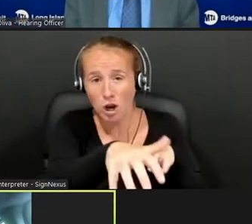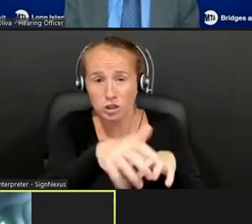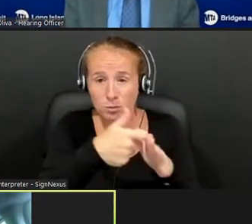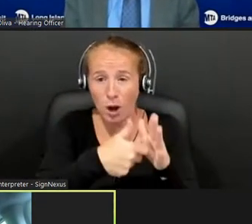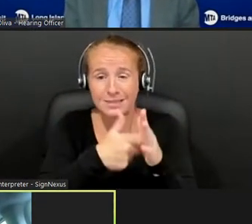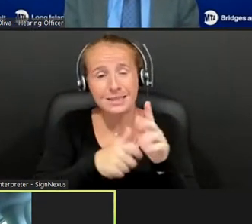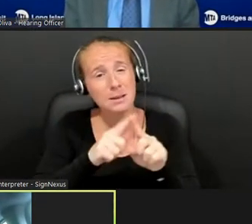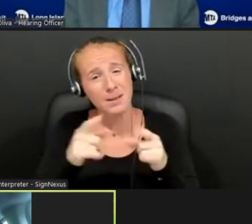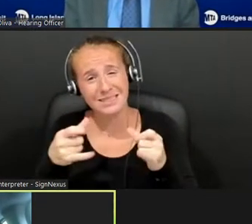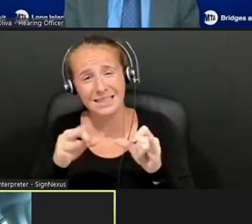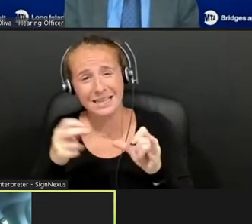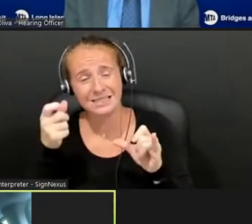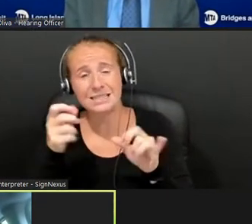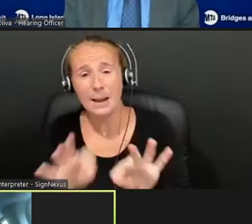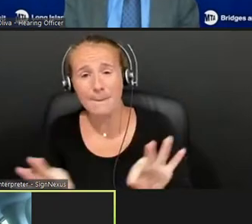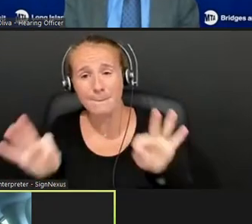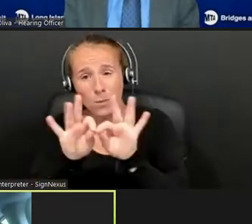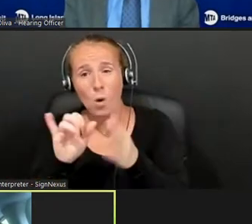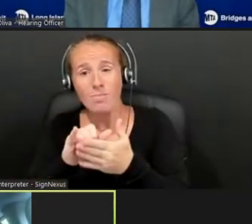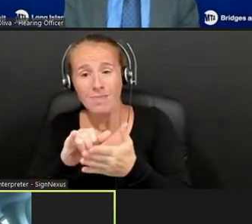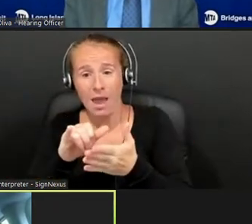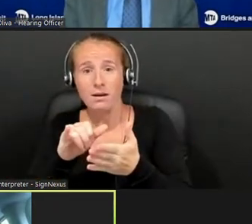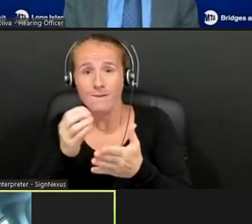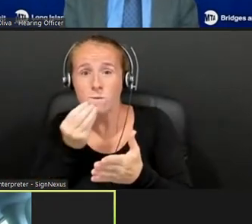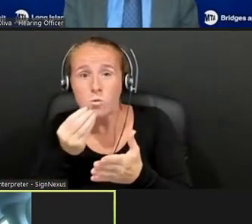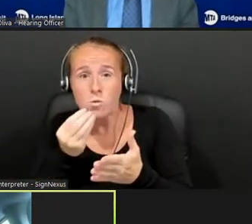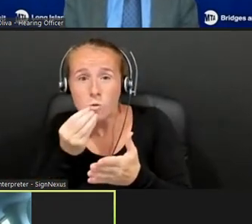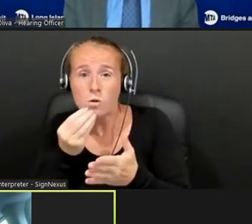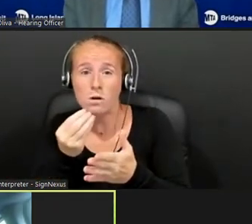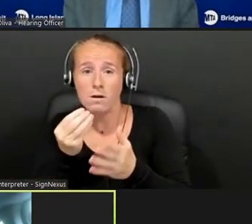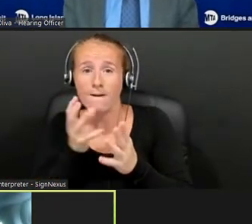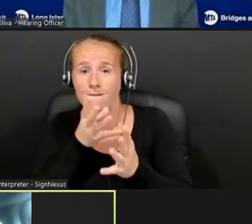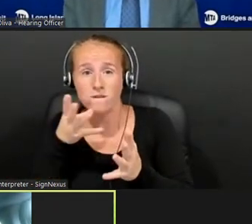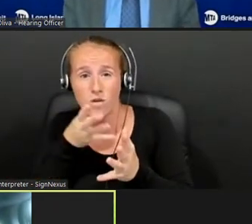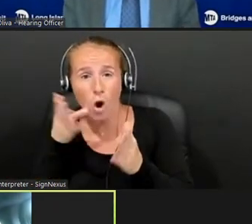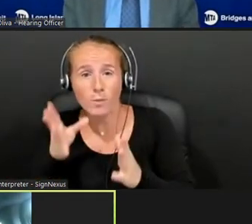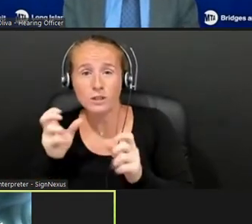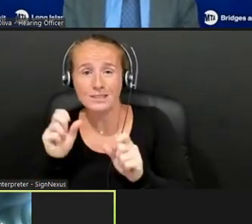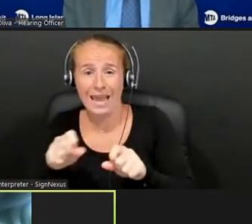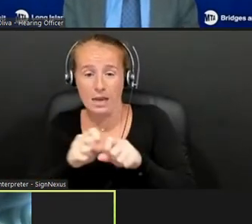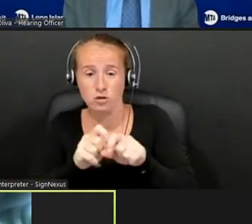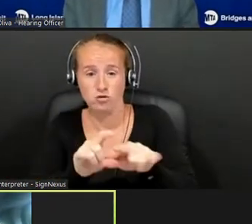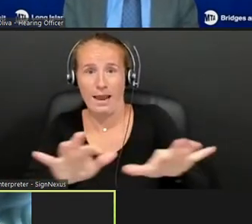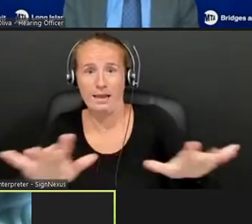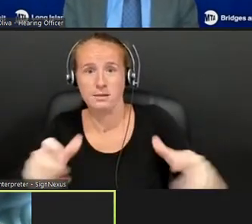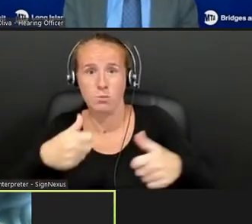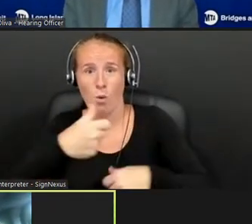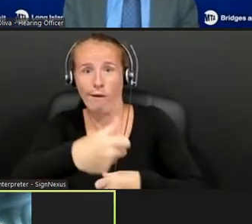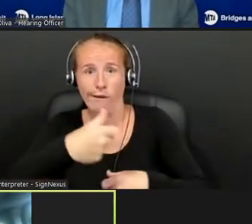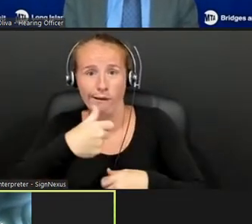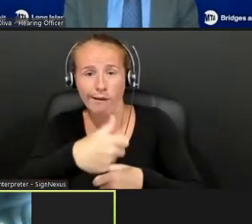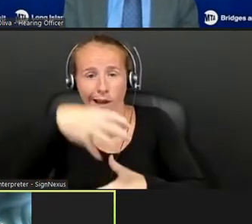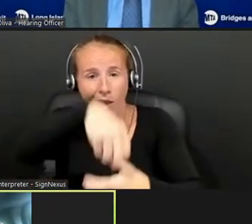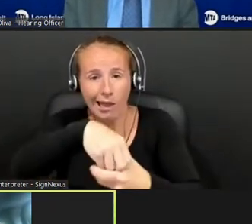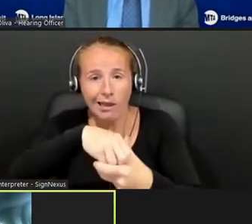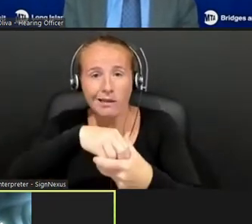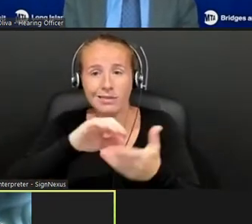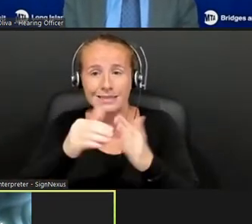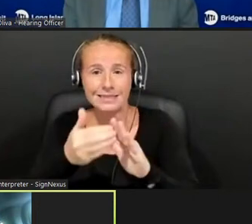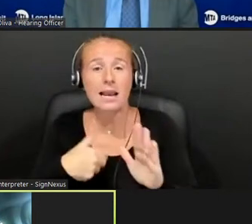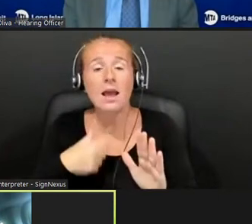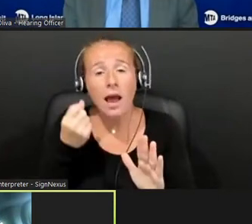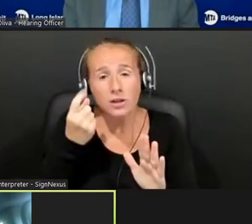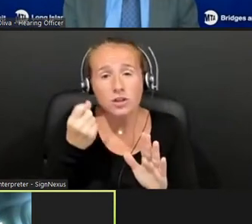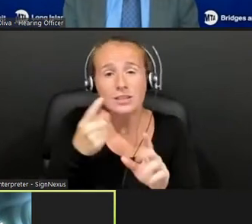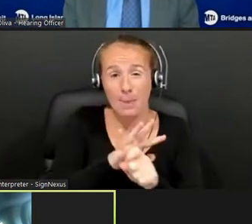New York farmers can affordably transport New York food products throughout New York City the pandemic has shown the important role of